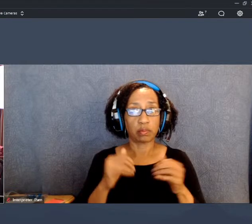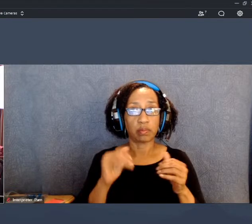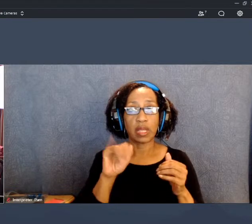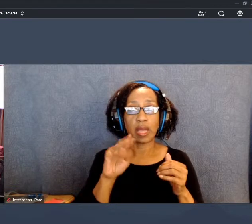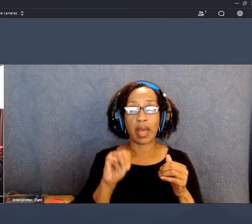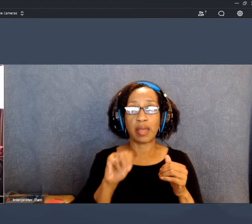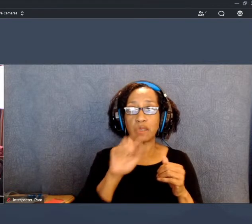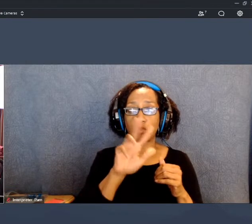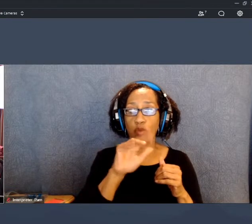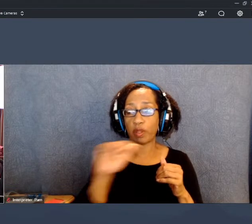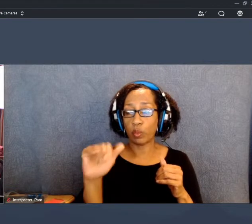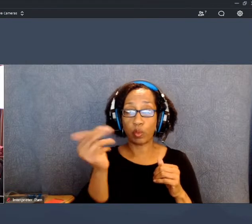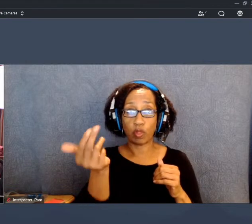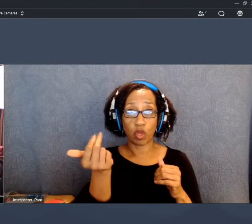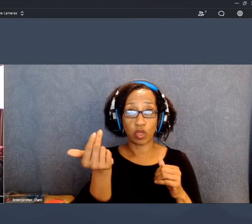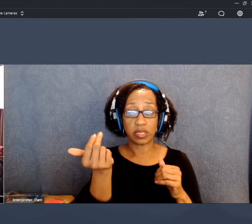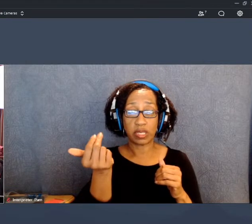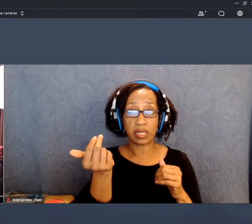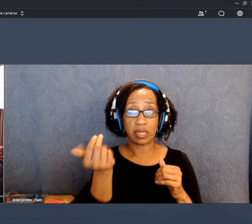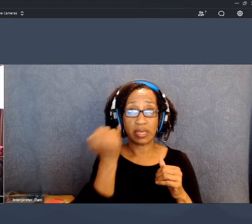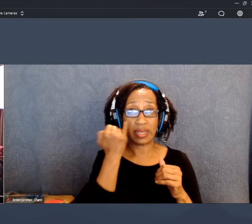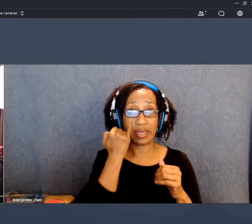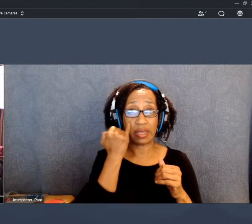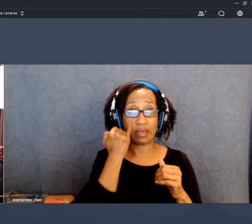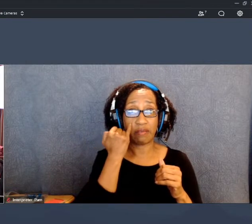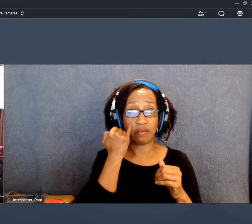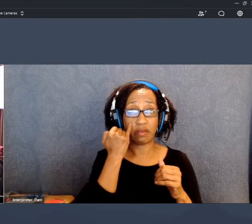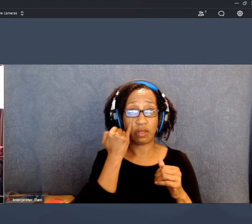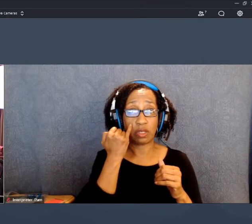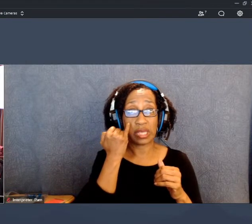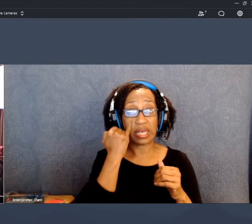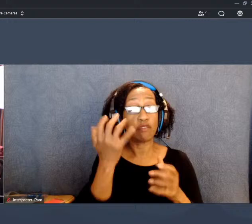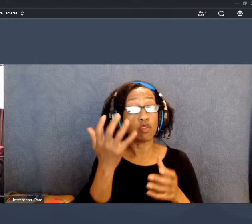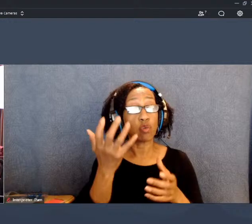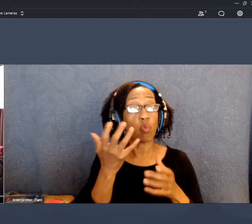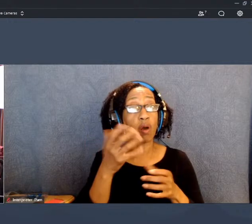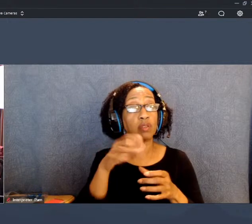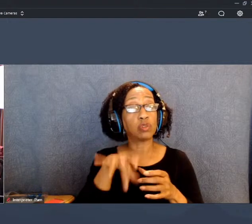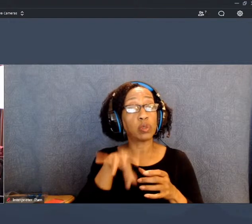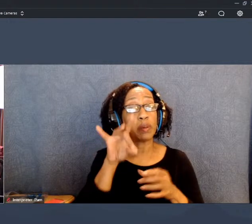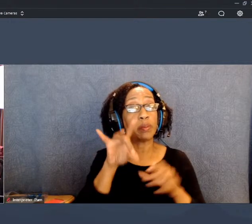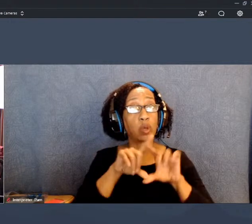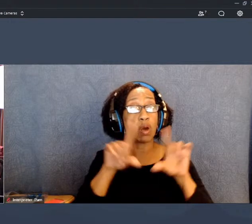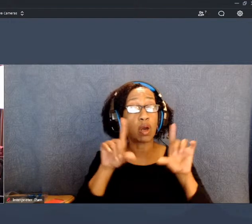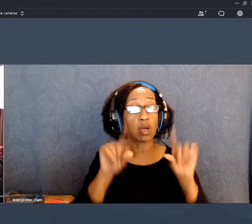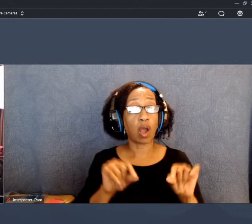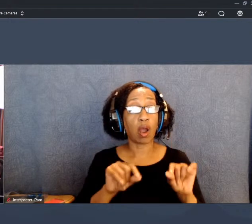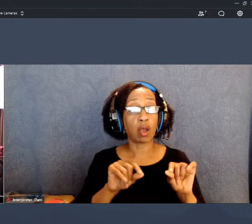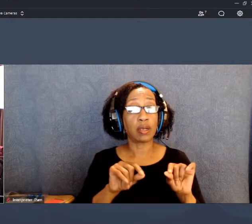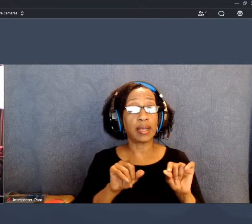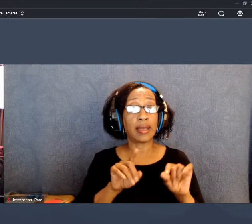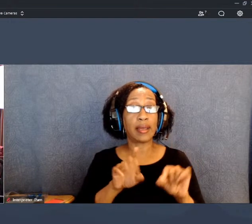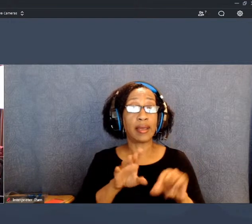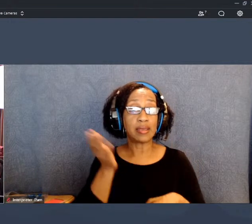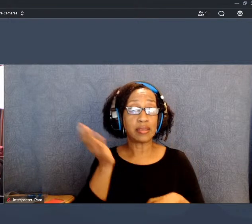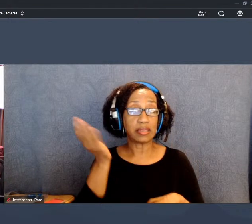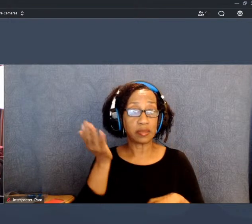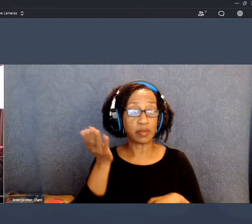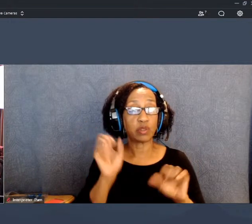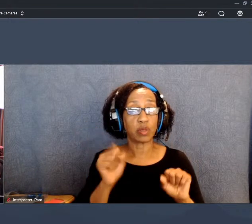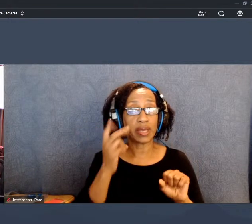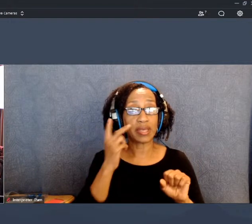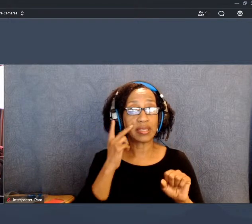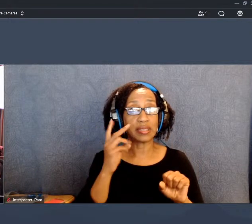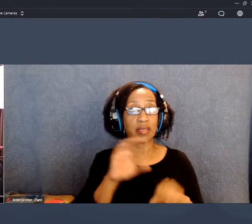through 13, if you have want to pull a public comment card and speak, you may see Officer